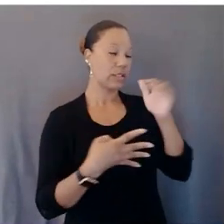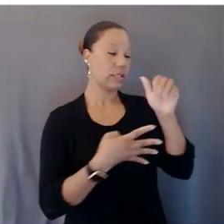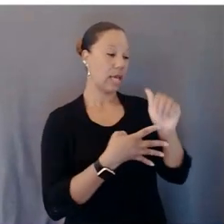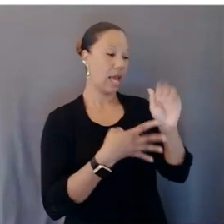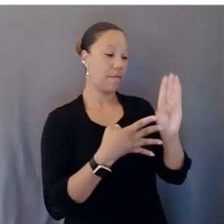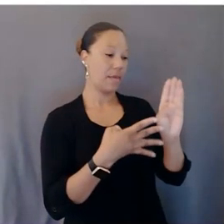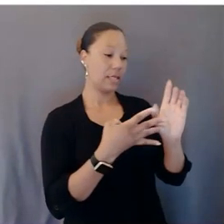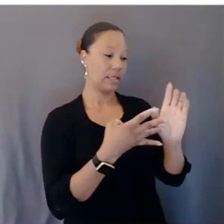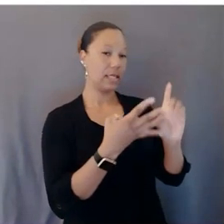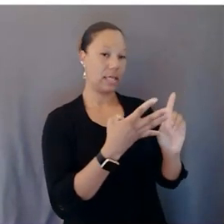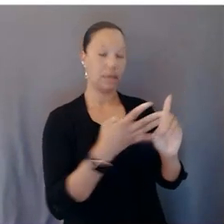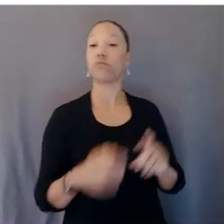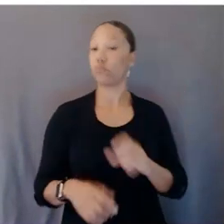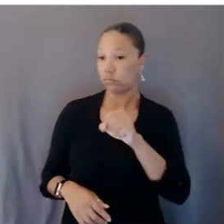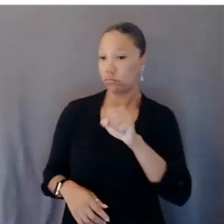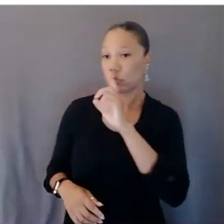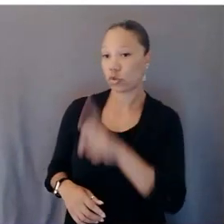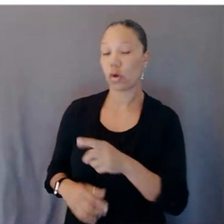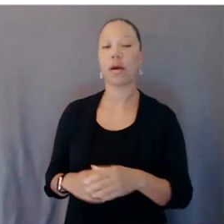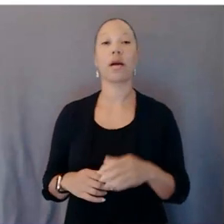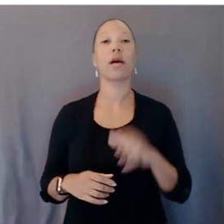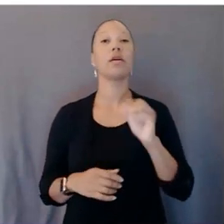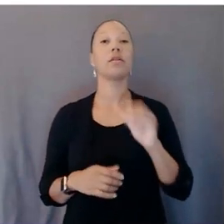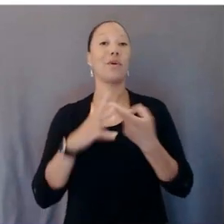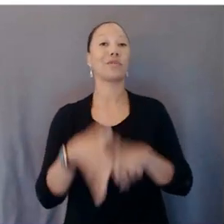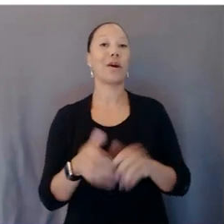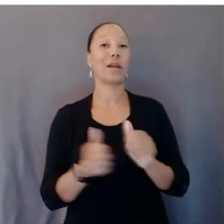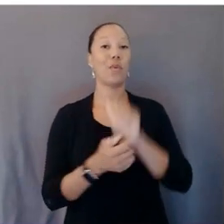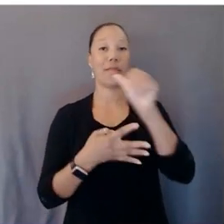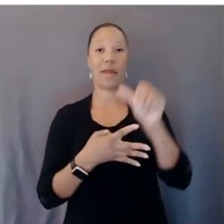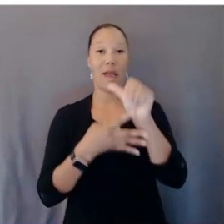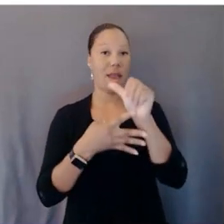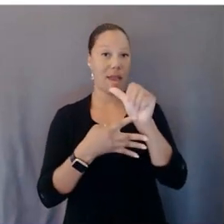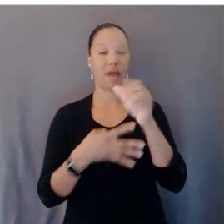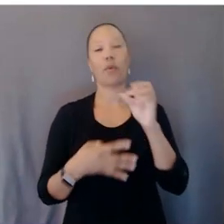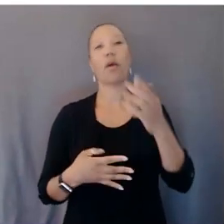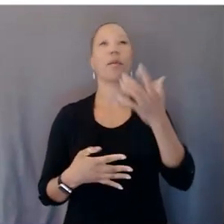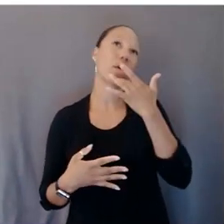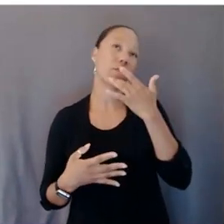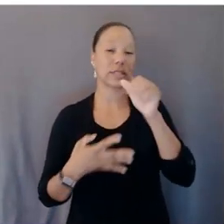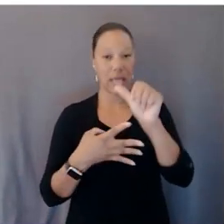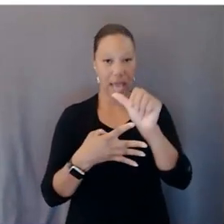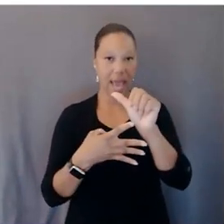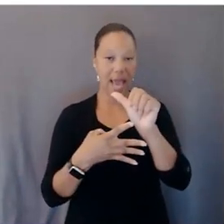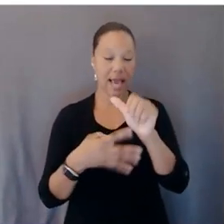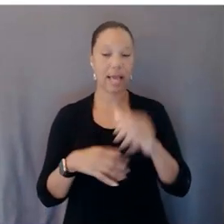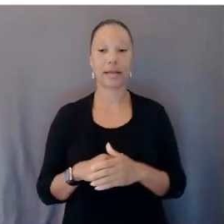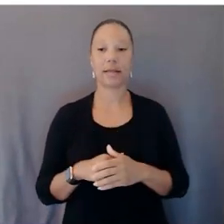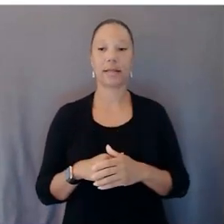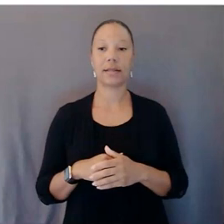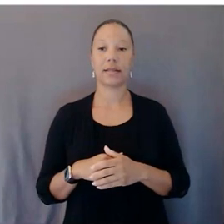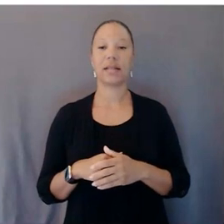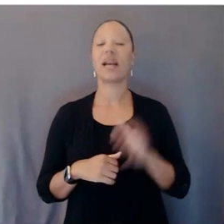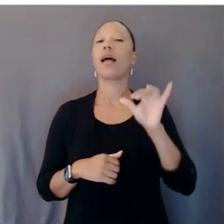D. Absolutely. So starting with option A or preference A. Now, what this whole survey